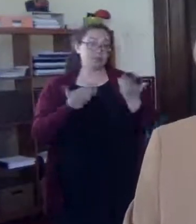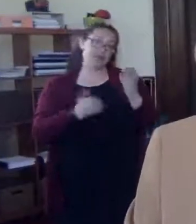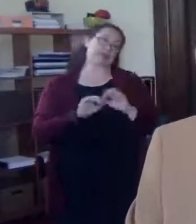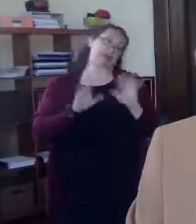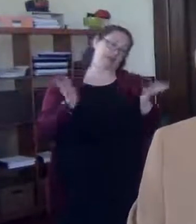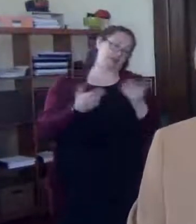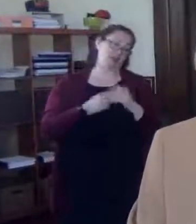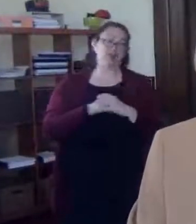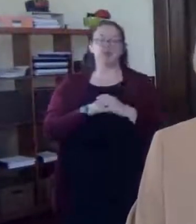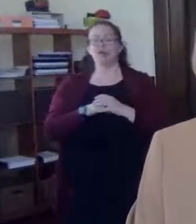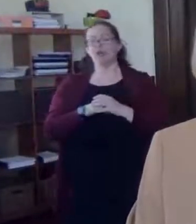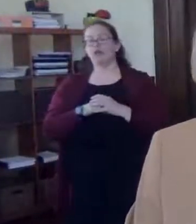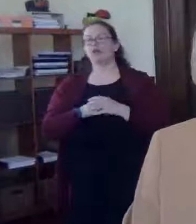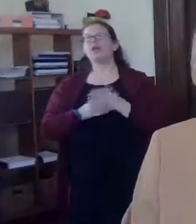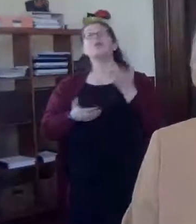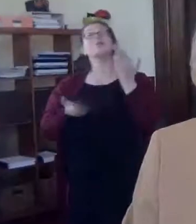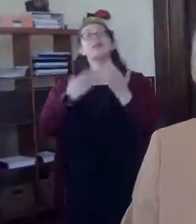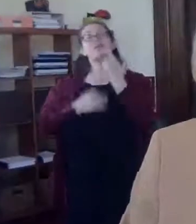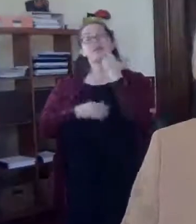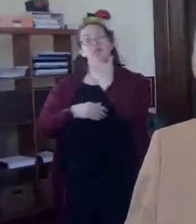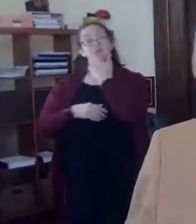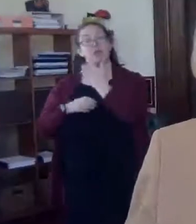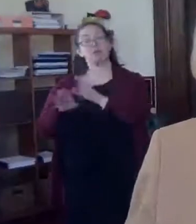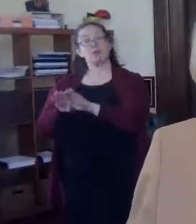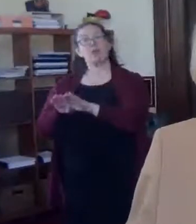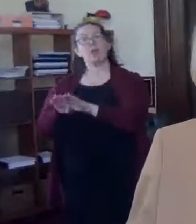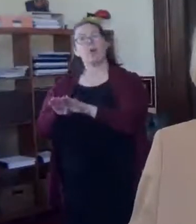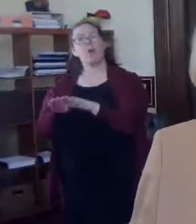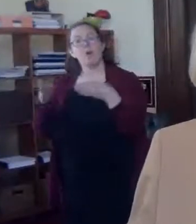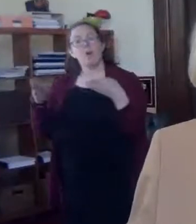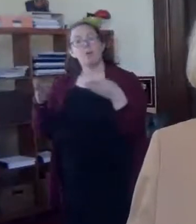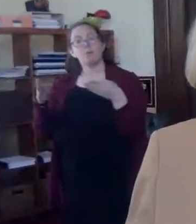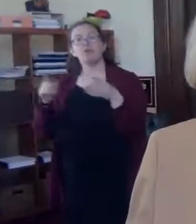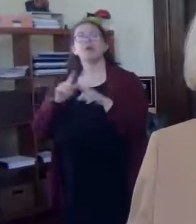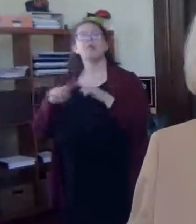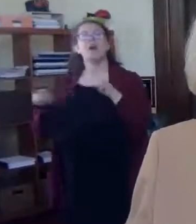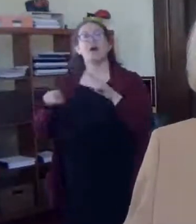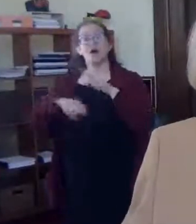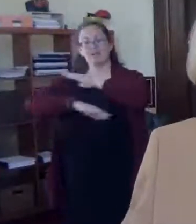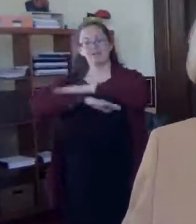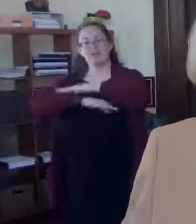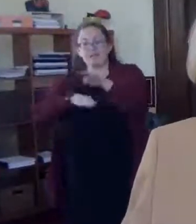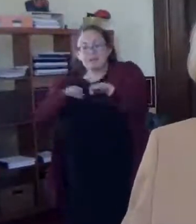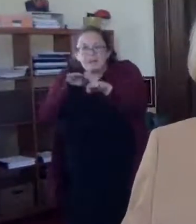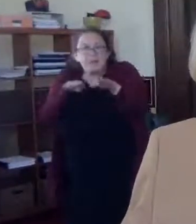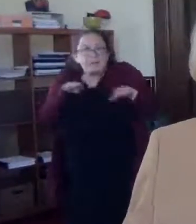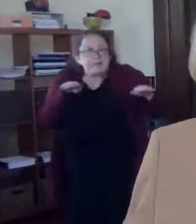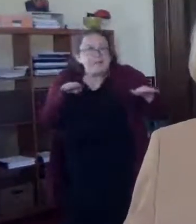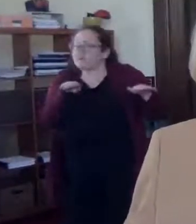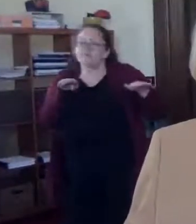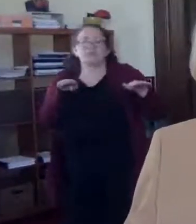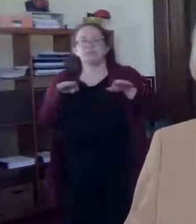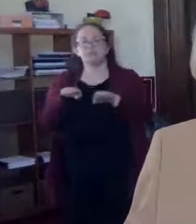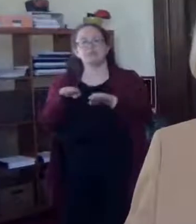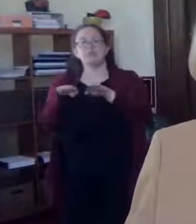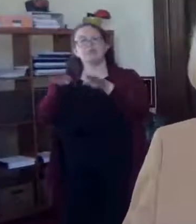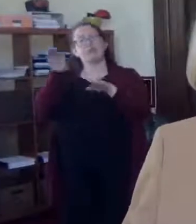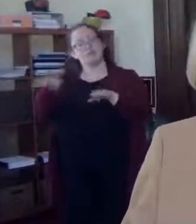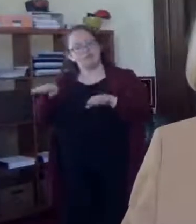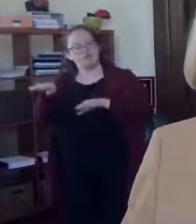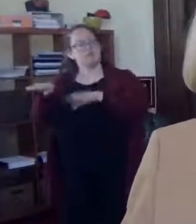that maybe restaurants will be open, but with much wider table spacing, and probably in